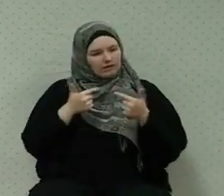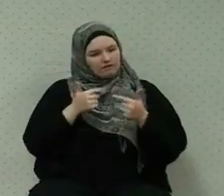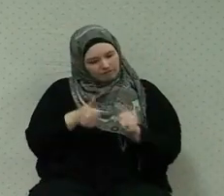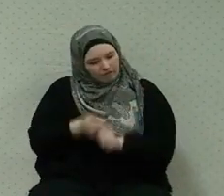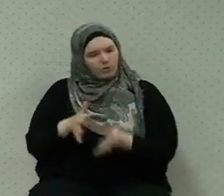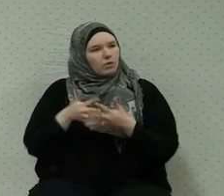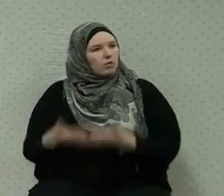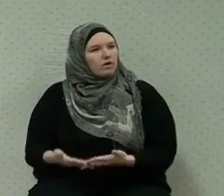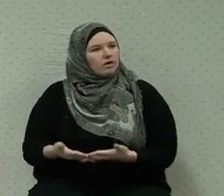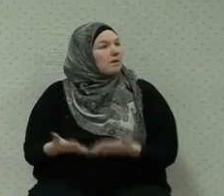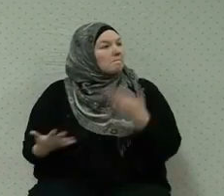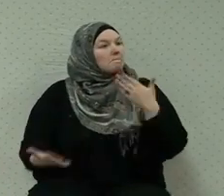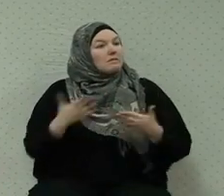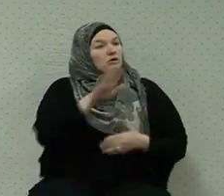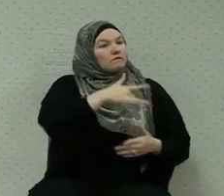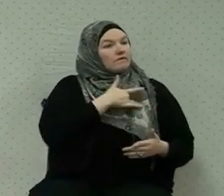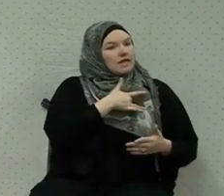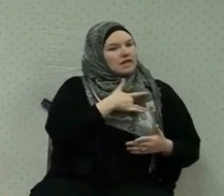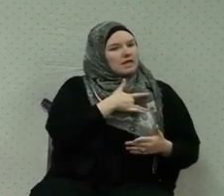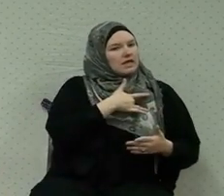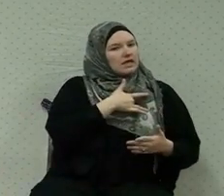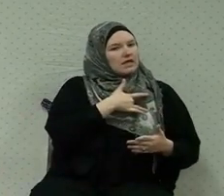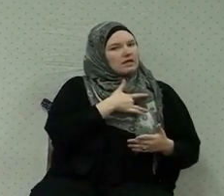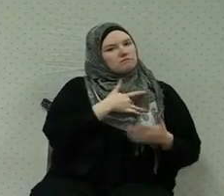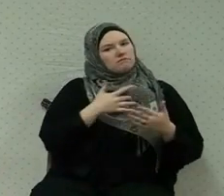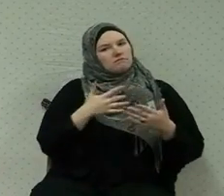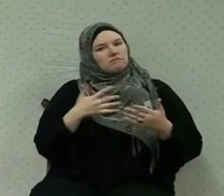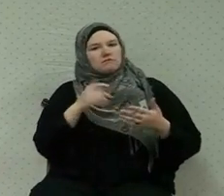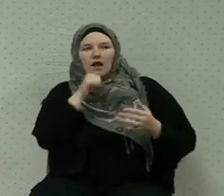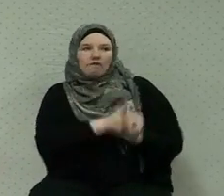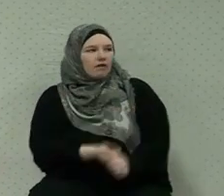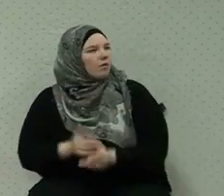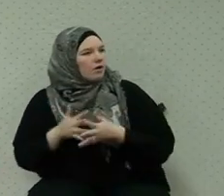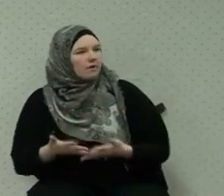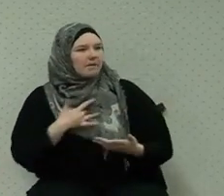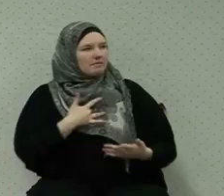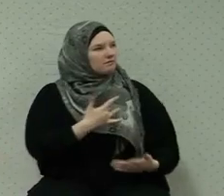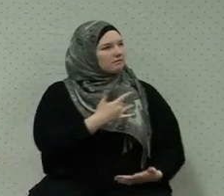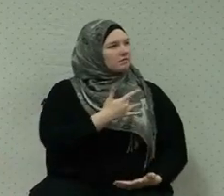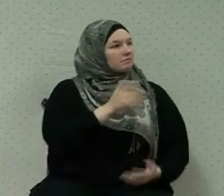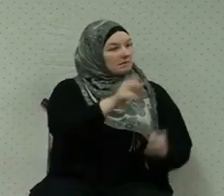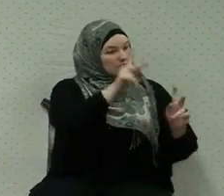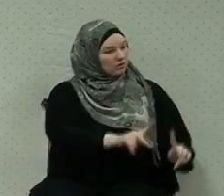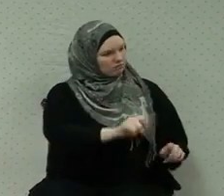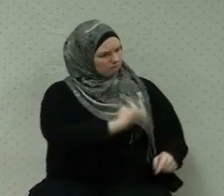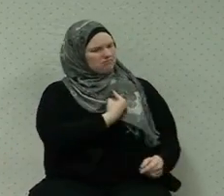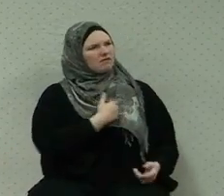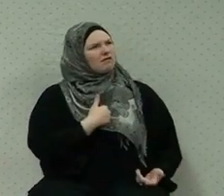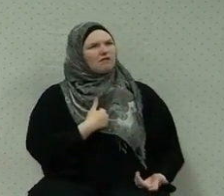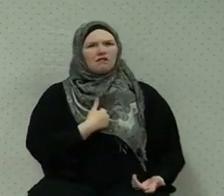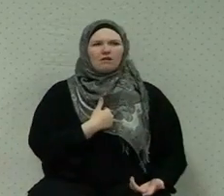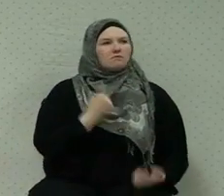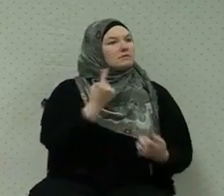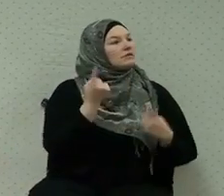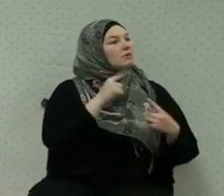those feelings are well placed and well justified. It's normal when somebody hurts